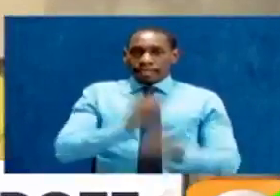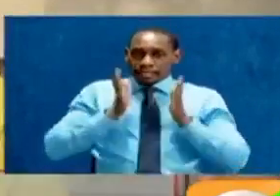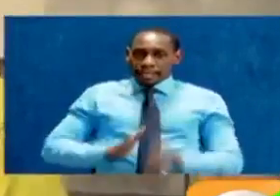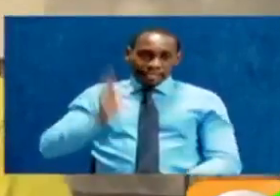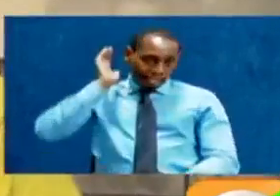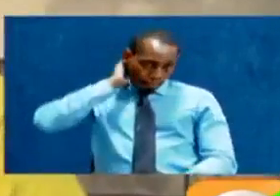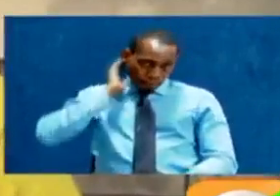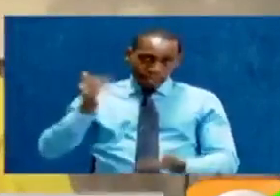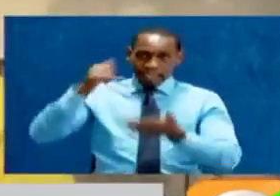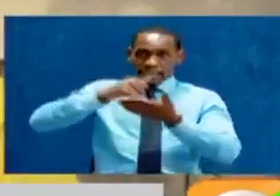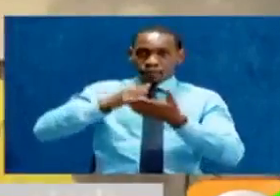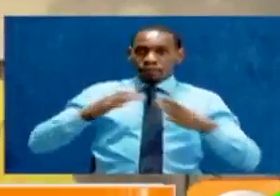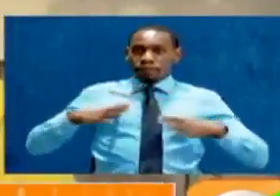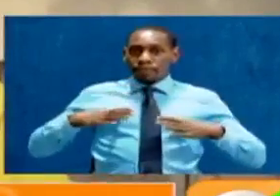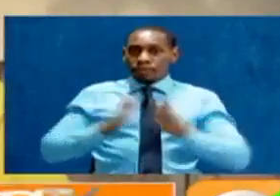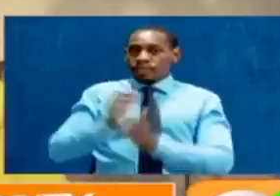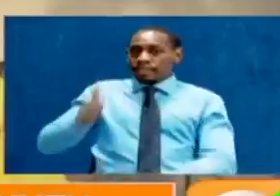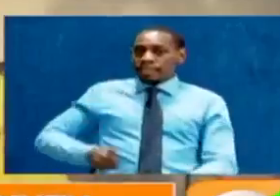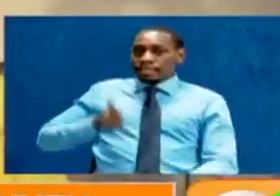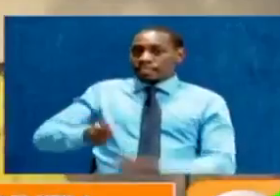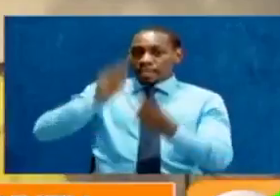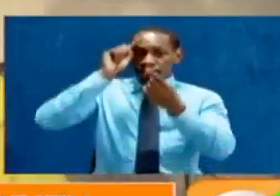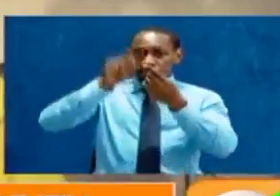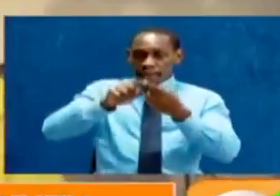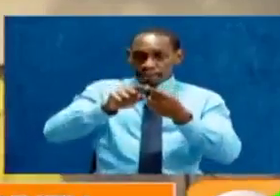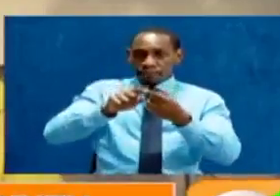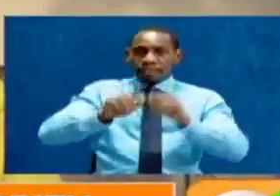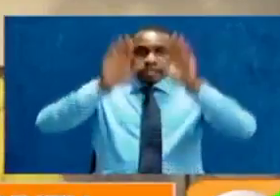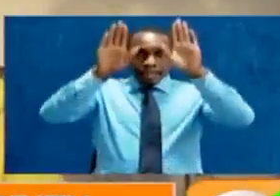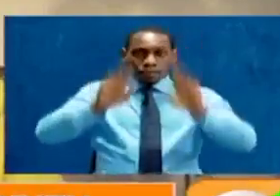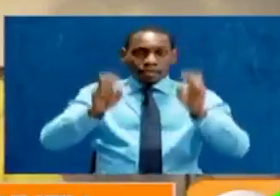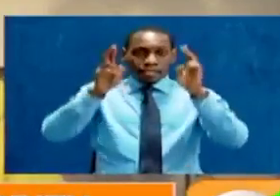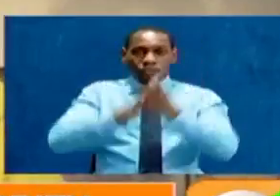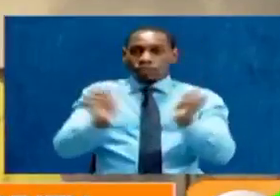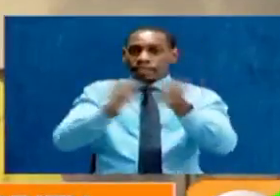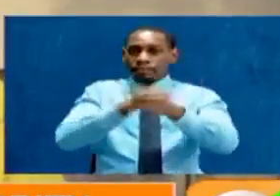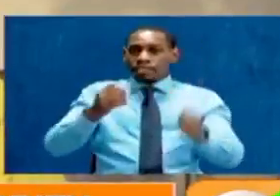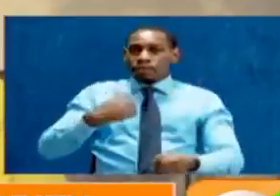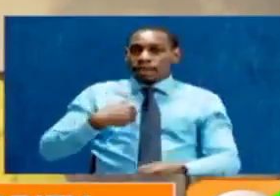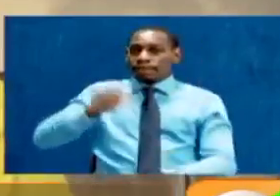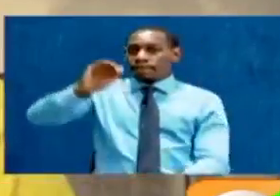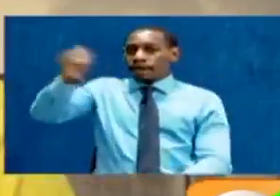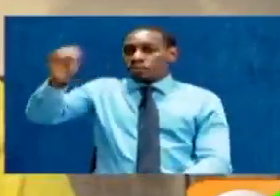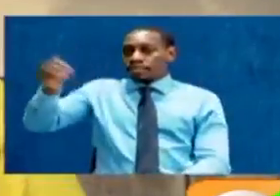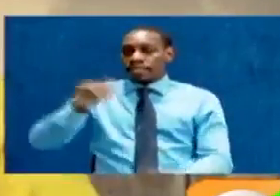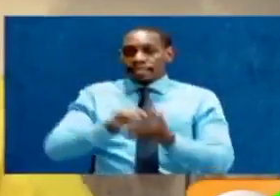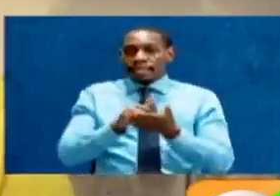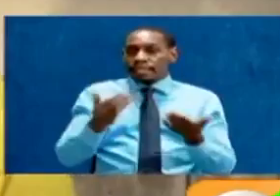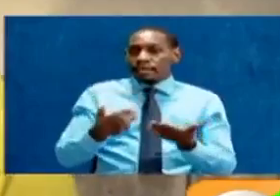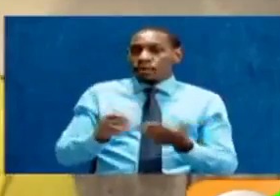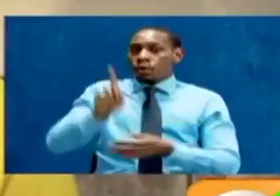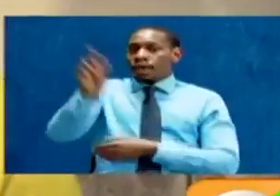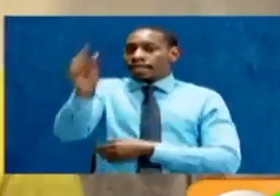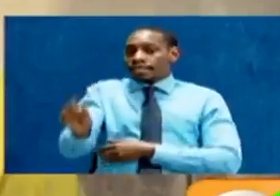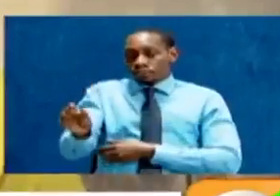is dragging in his egocentric and selfish agenda in such an important matter. We cannot have a country whereby